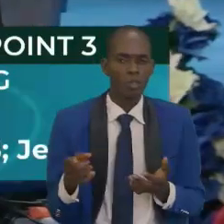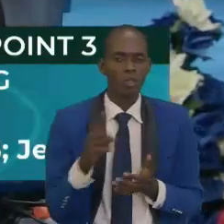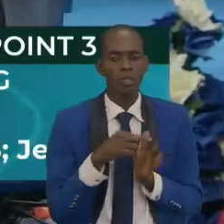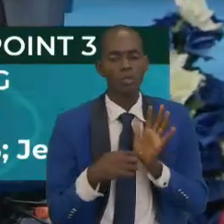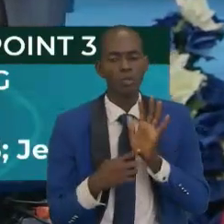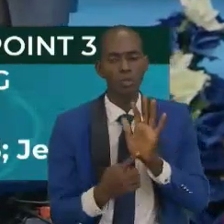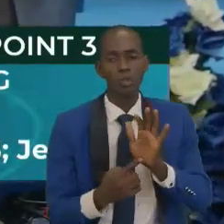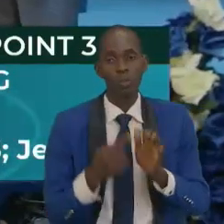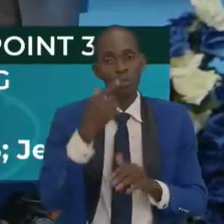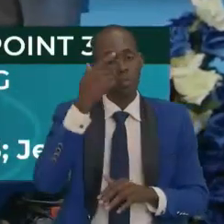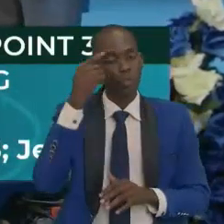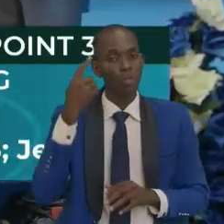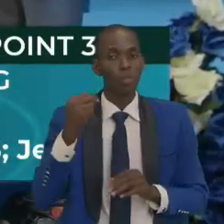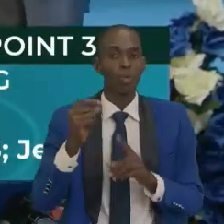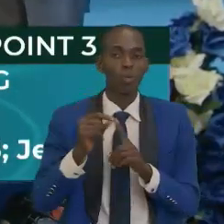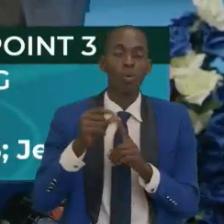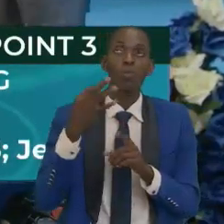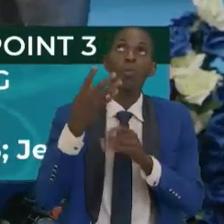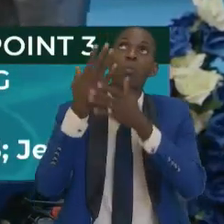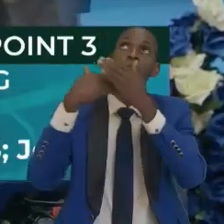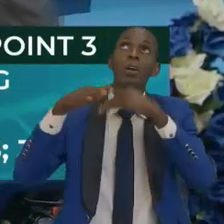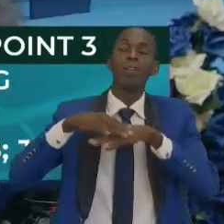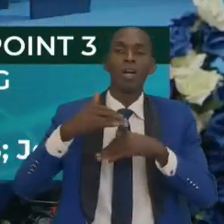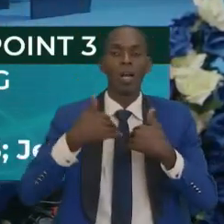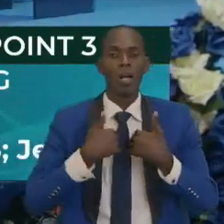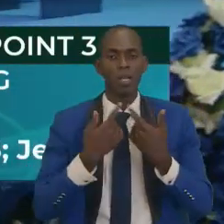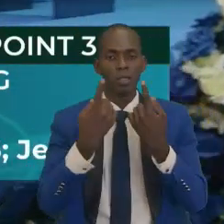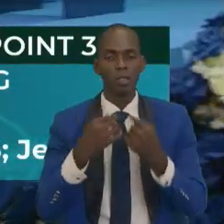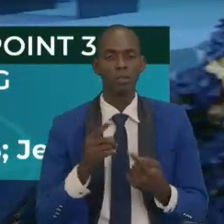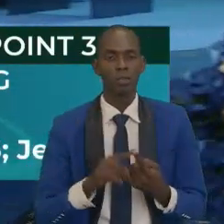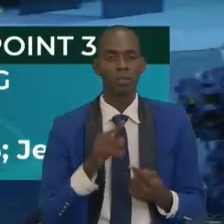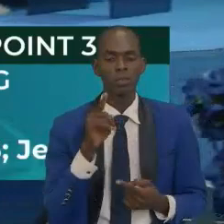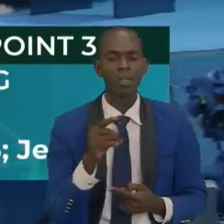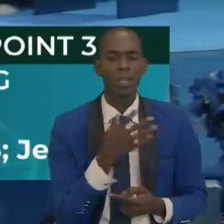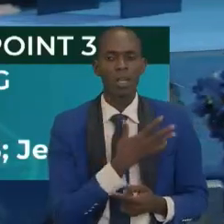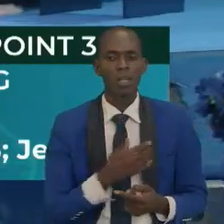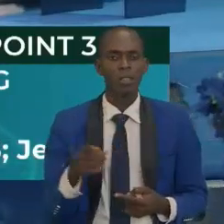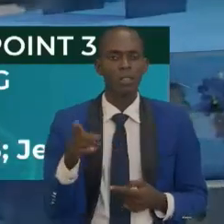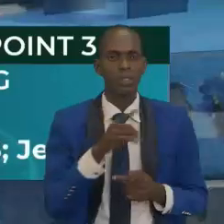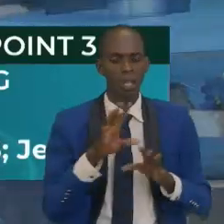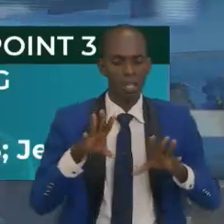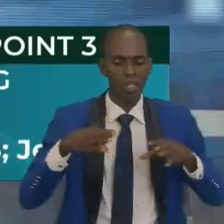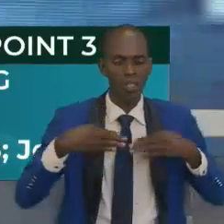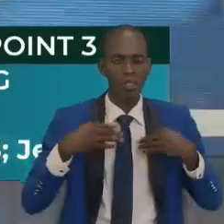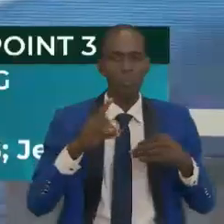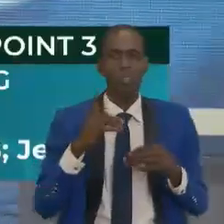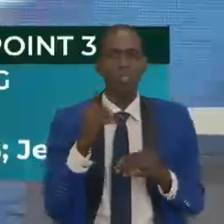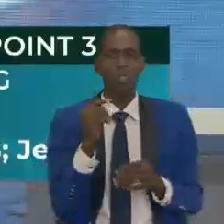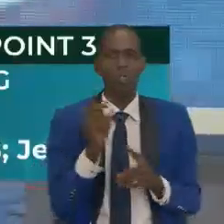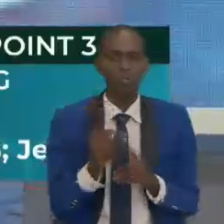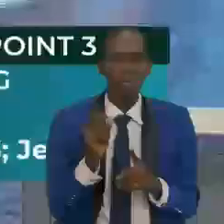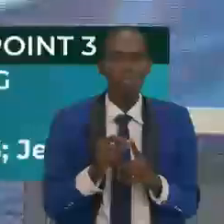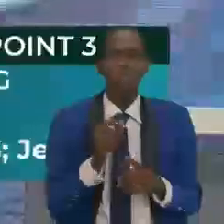word from heaven had come to them. And they accepted the word. Not as